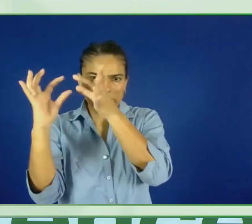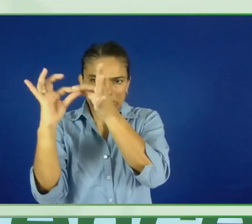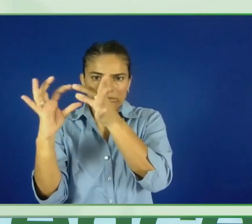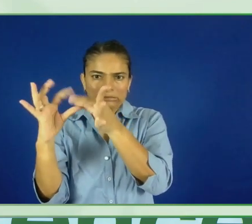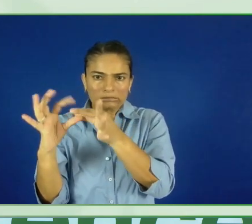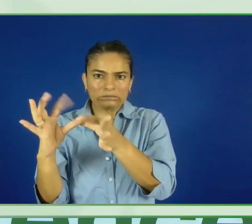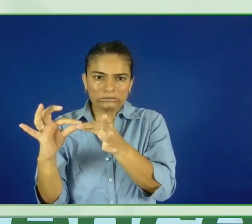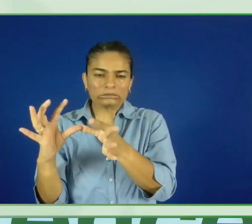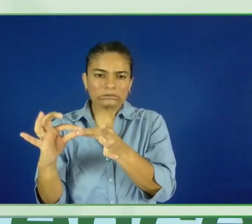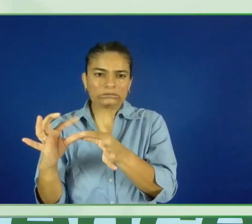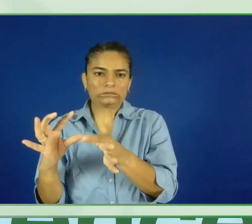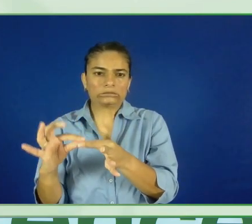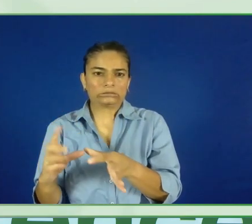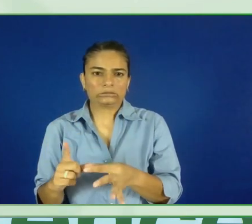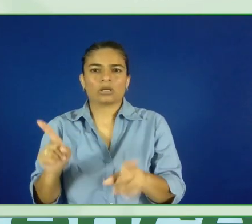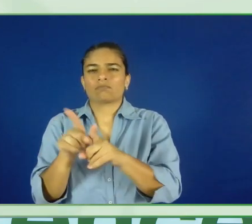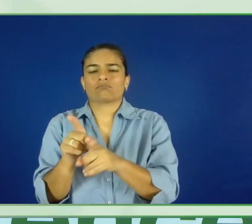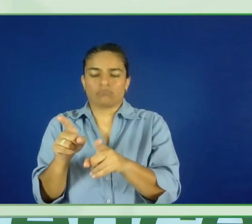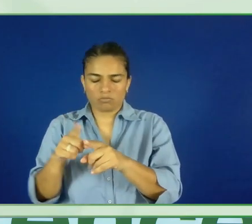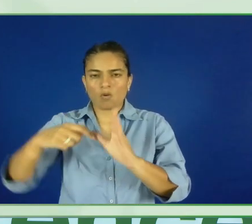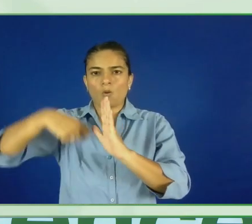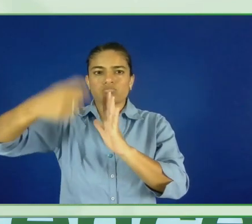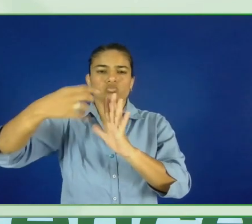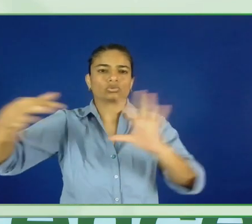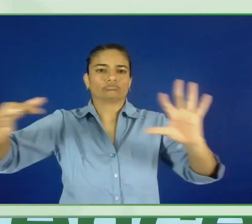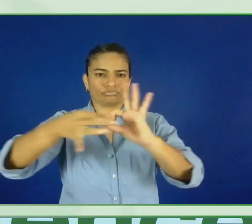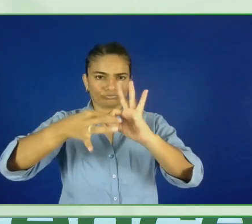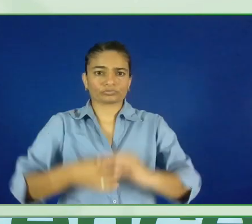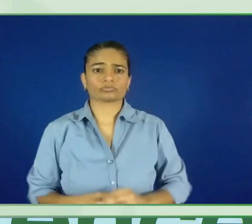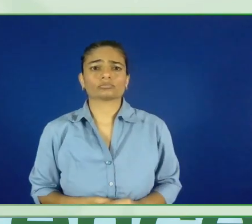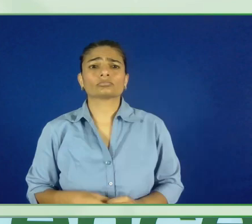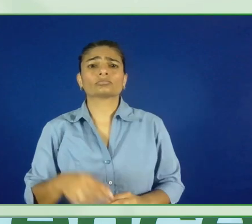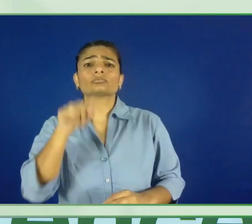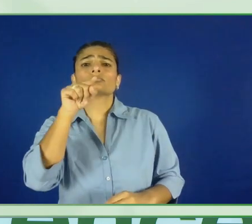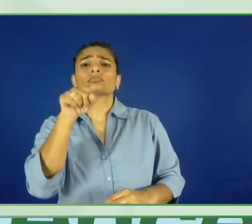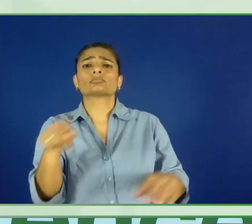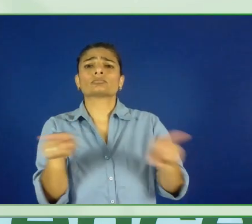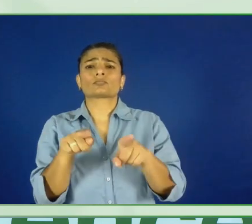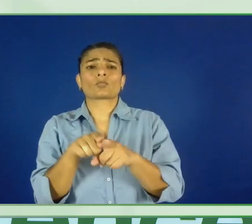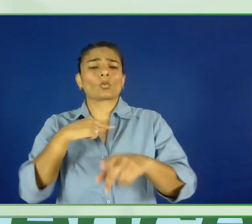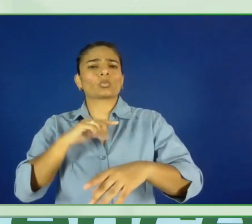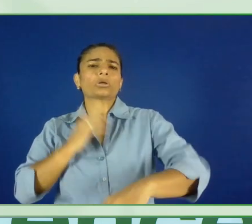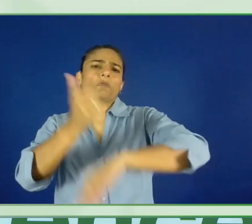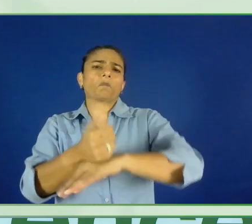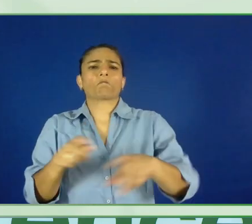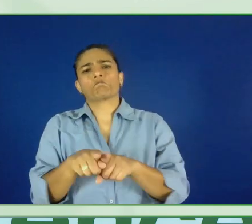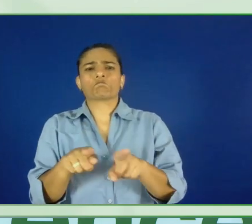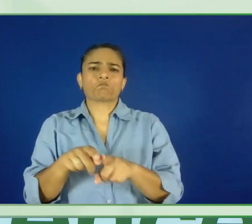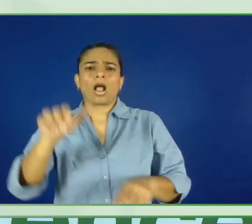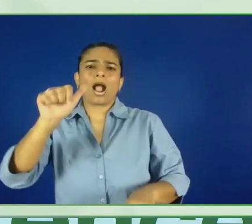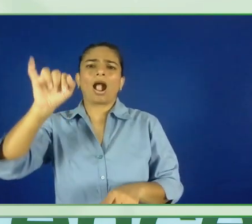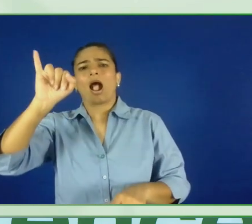This is now a second tool that we have developed and which you can also try out in the artificial intelligence booth just right in front of the main